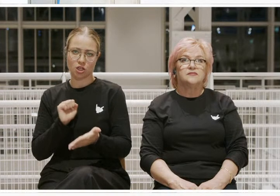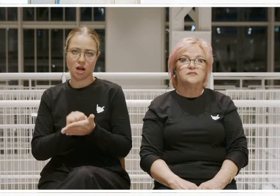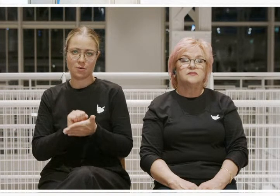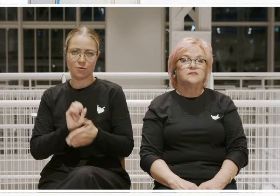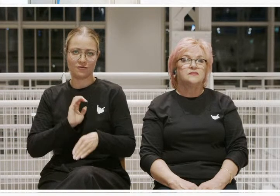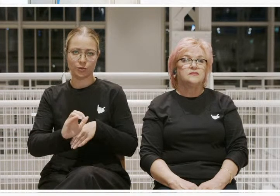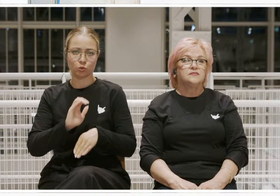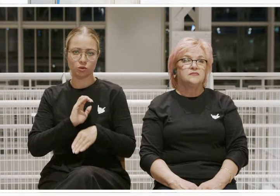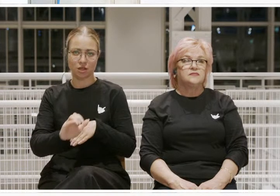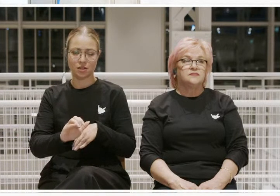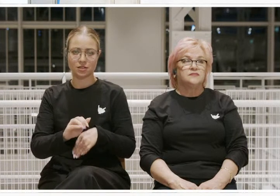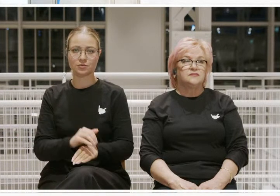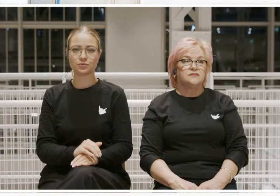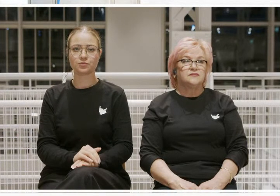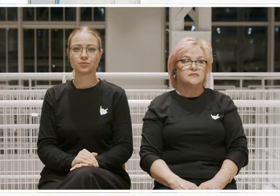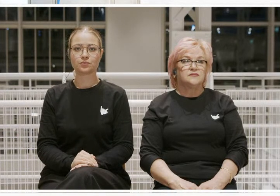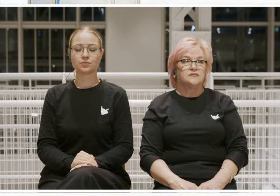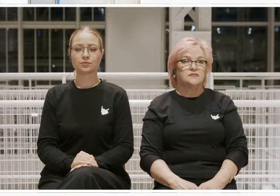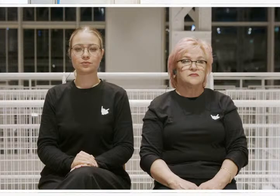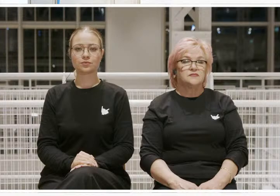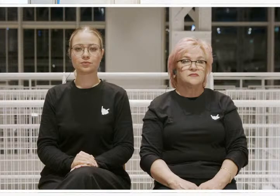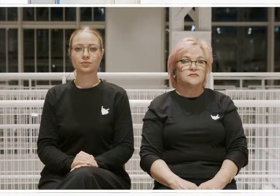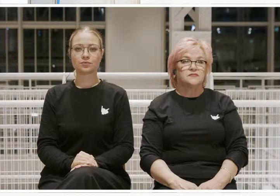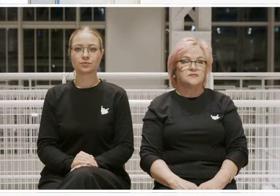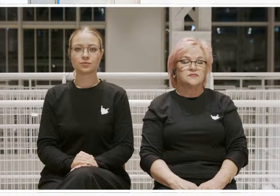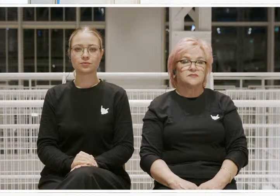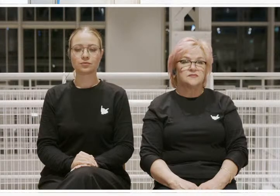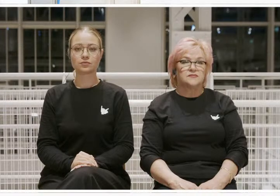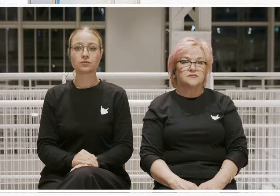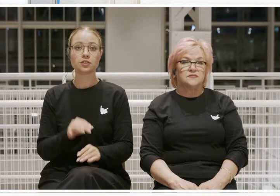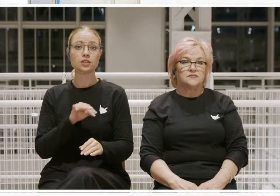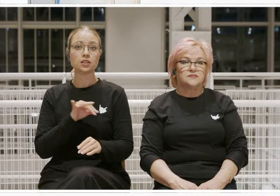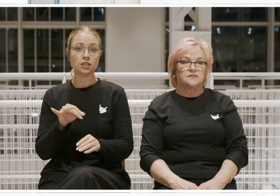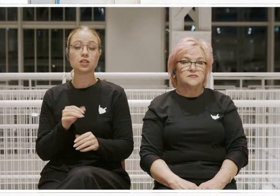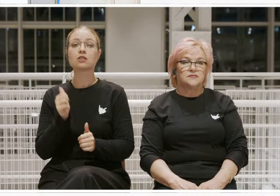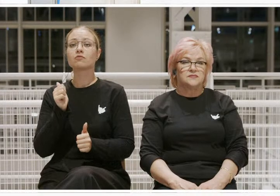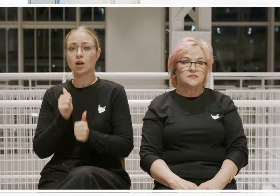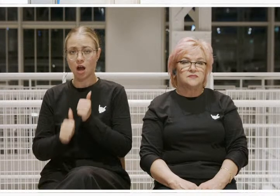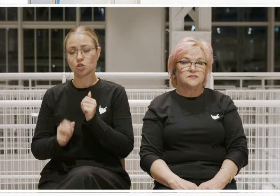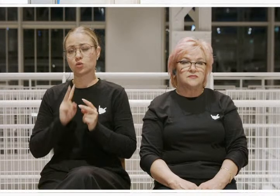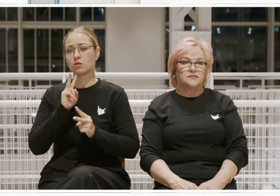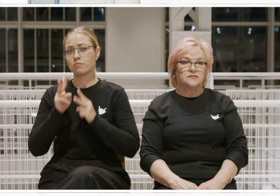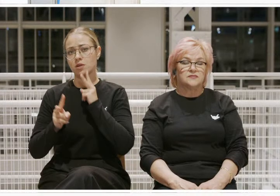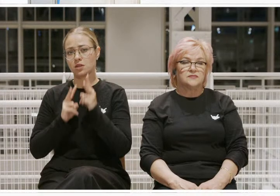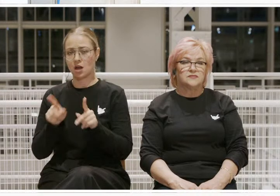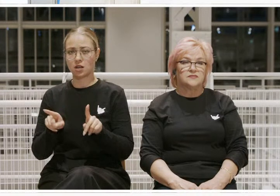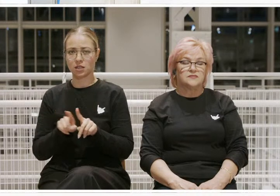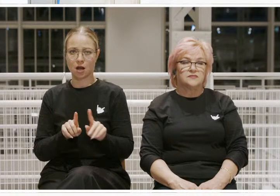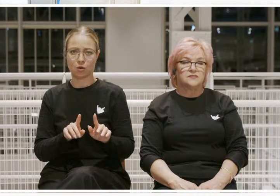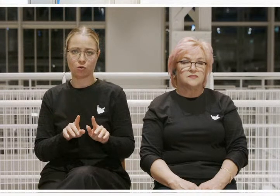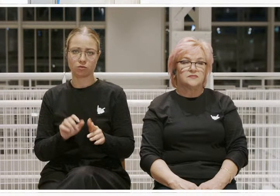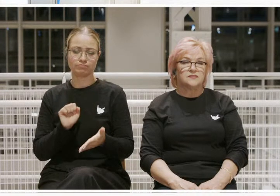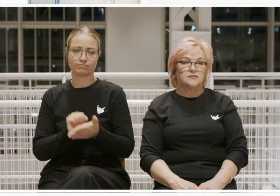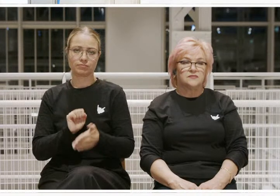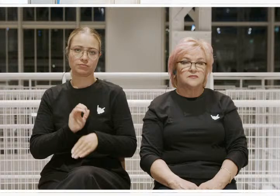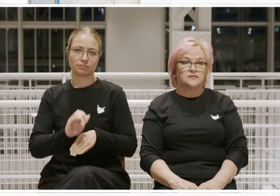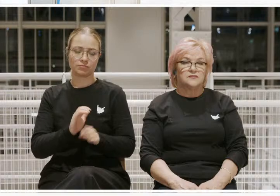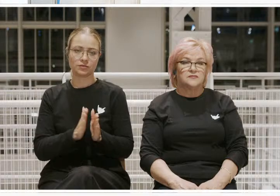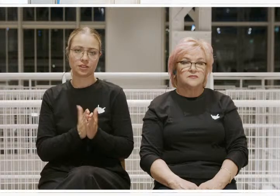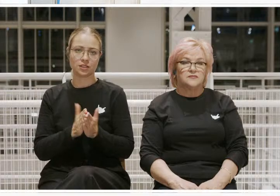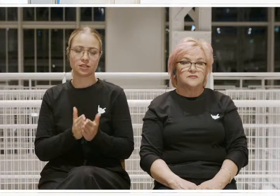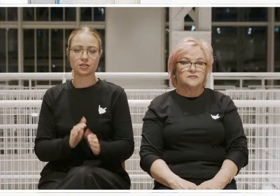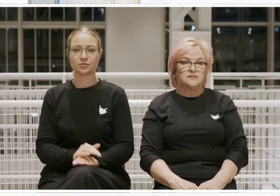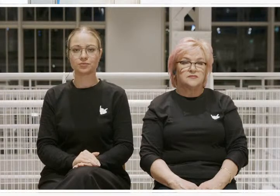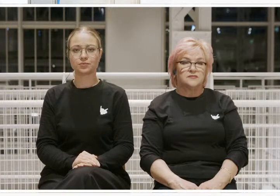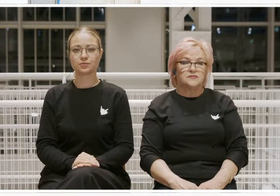editions. So it's the Adventures of Istanbul Seagulls, Opti and Pesi. So through